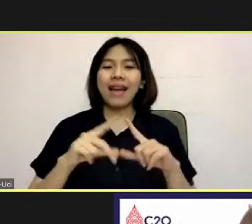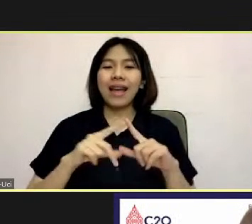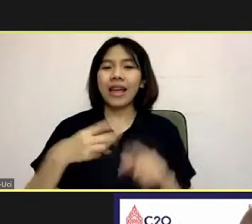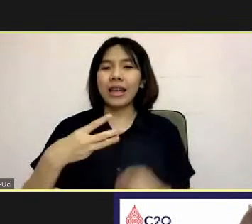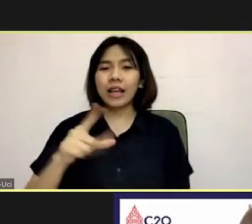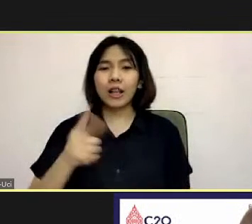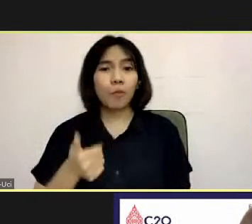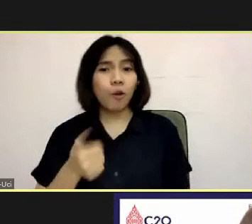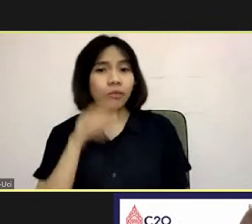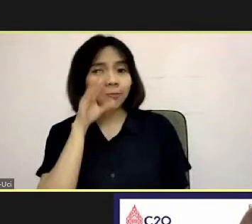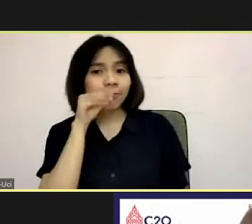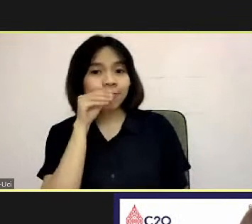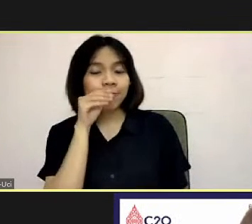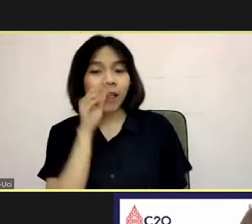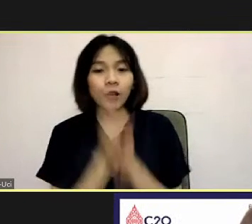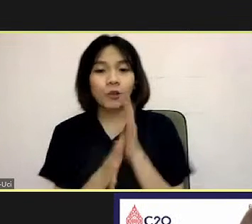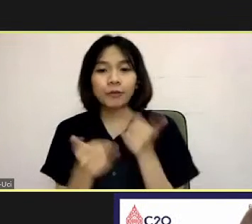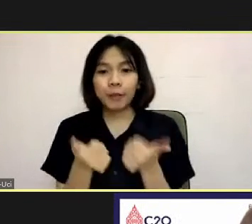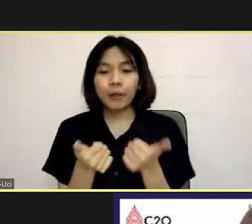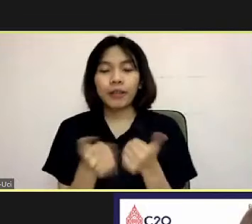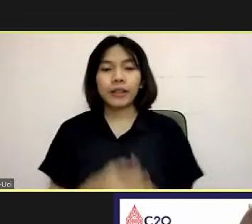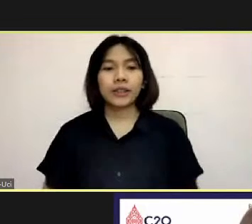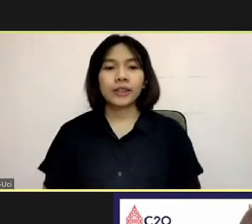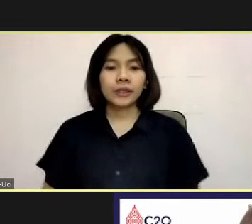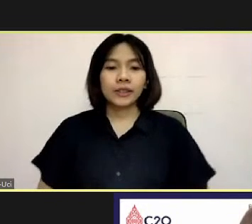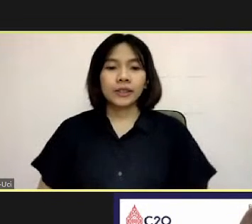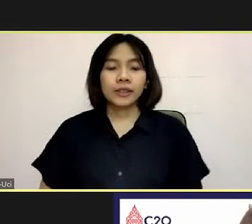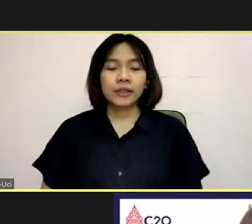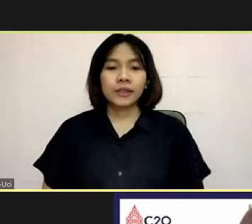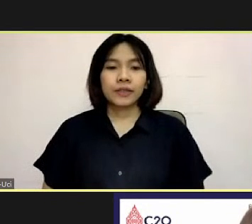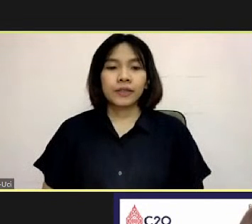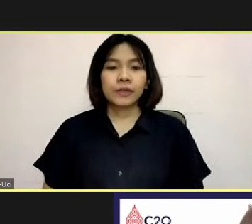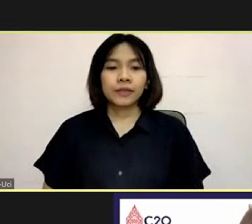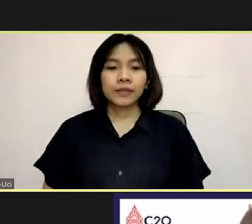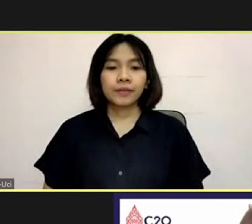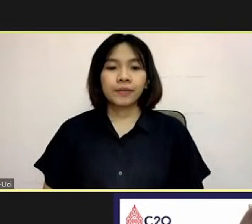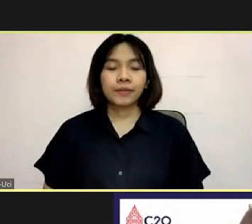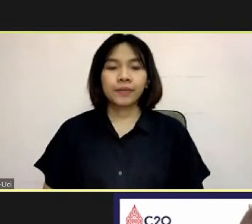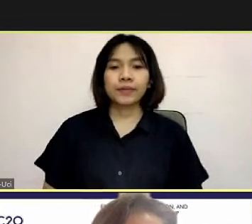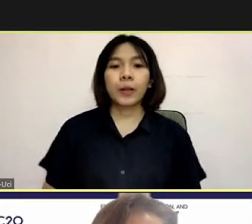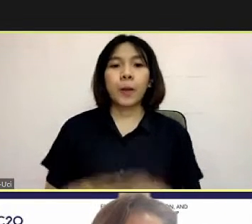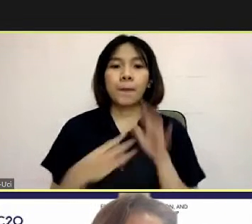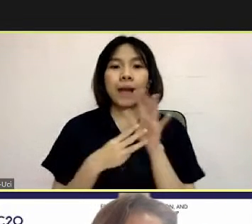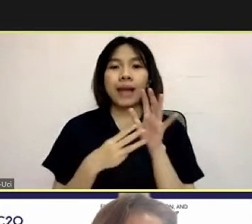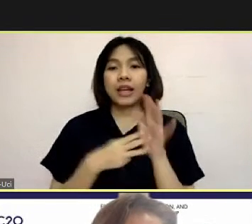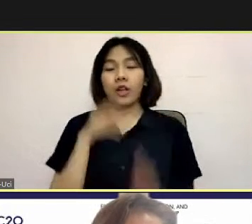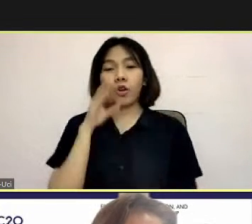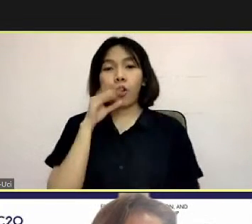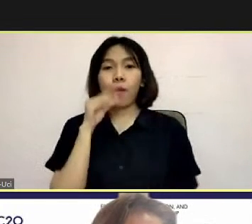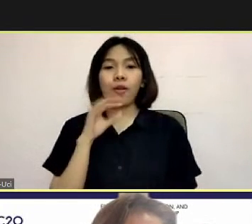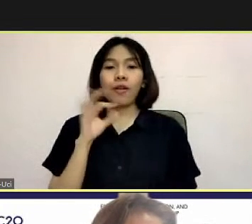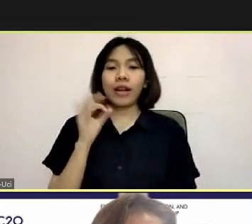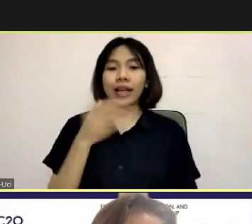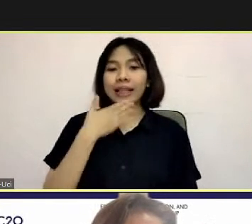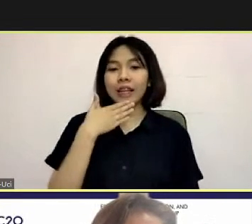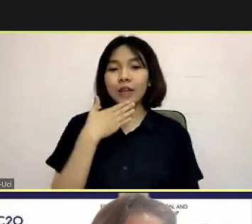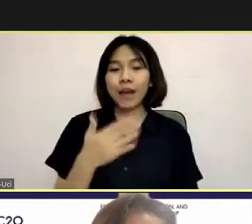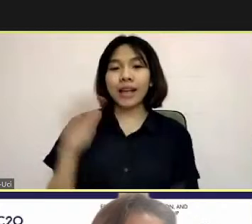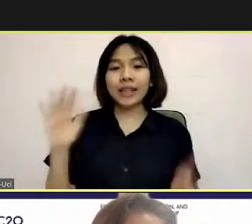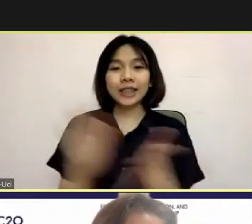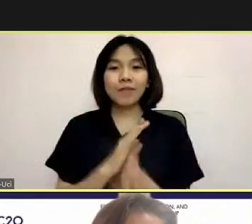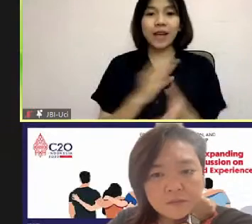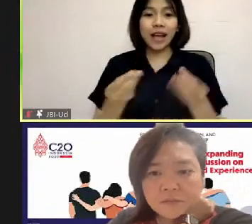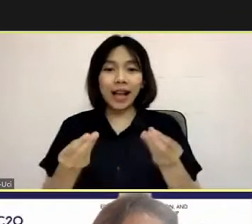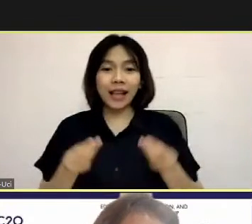So if it is already available, maybe Mr. Michael can ask your question directly. Thank you very much for